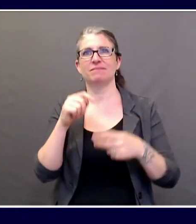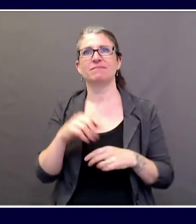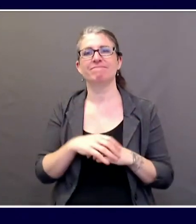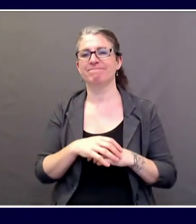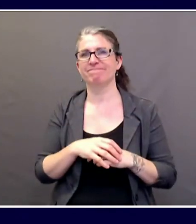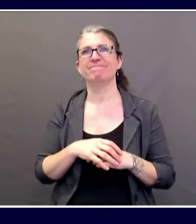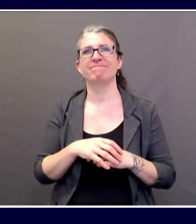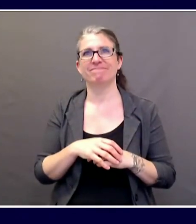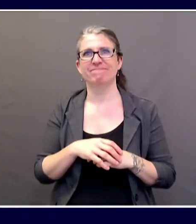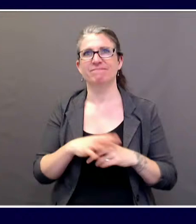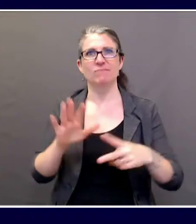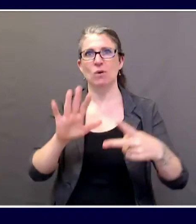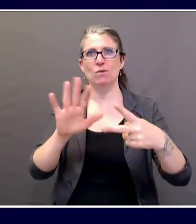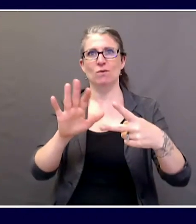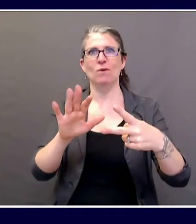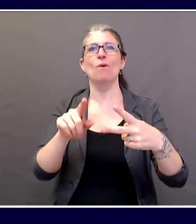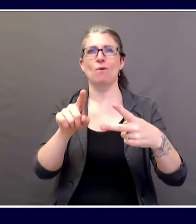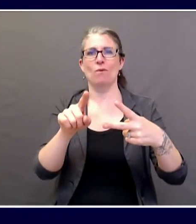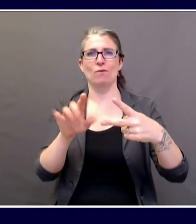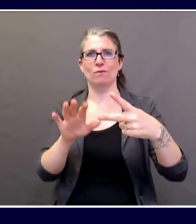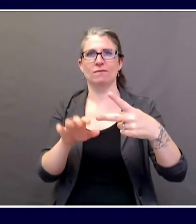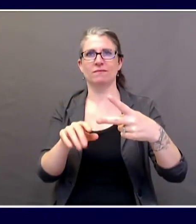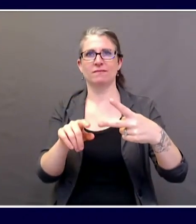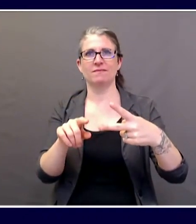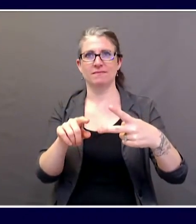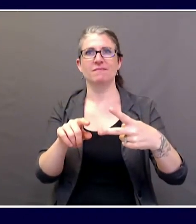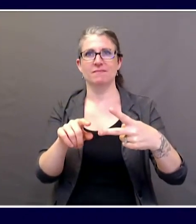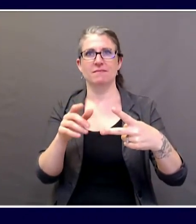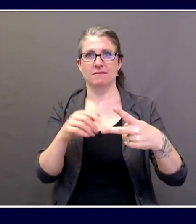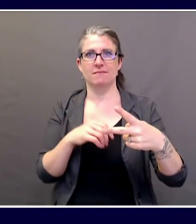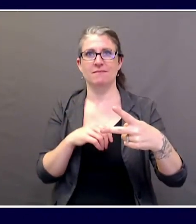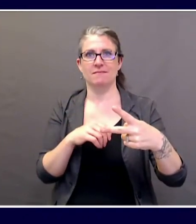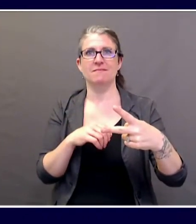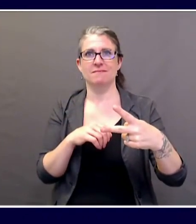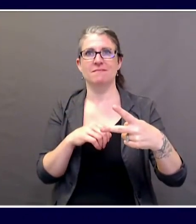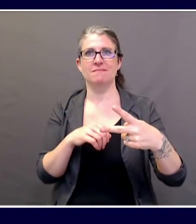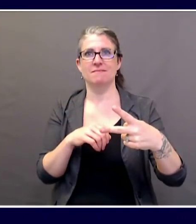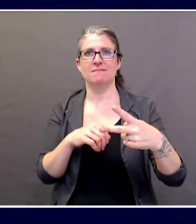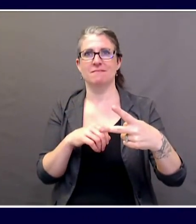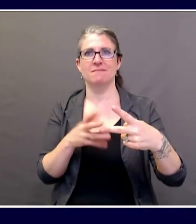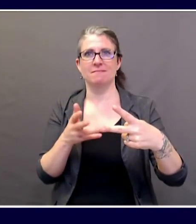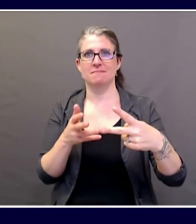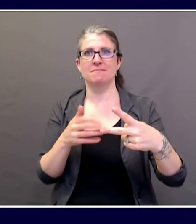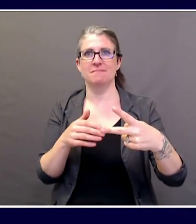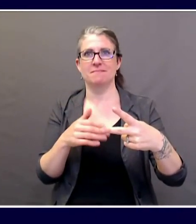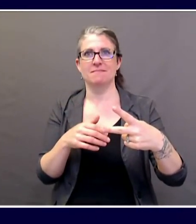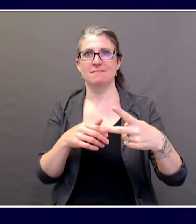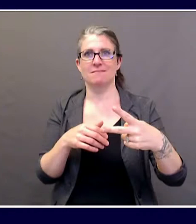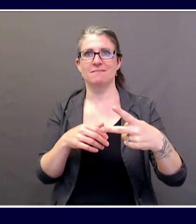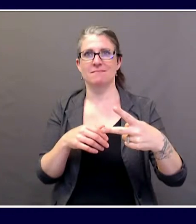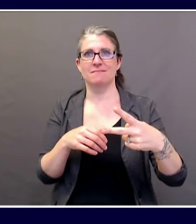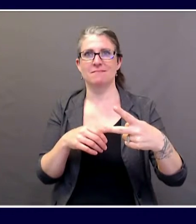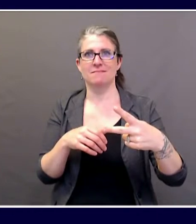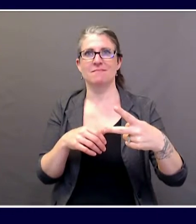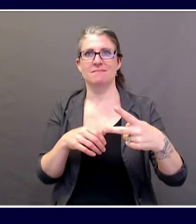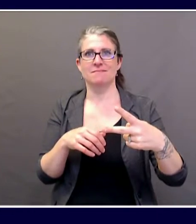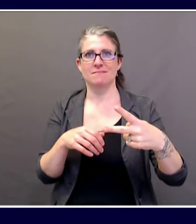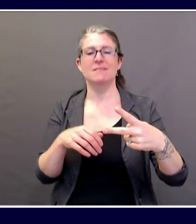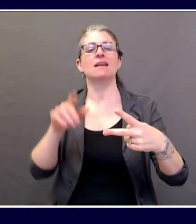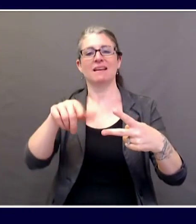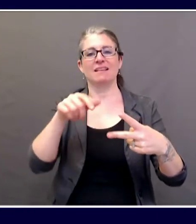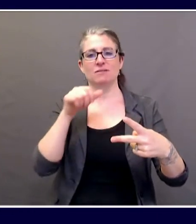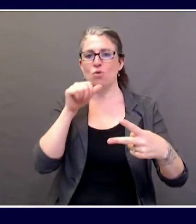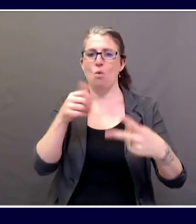put out clear guidance on that yet because there aren't enough data. But based on what I've been told, even if you get your second